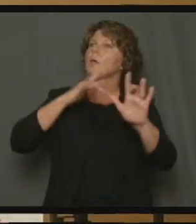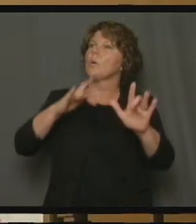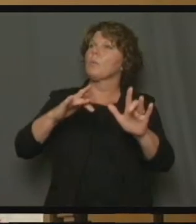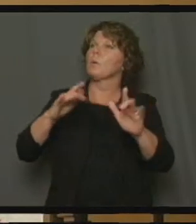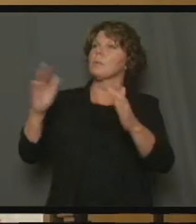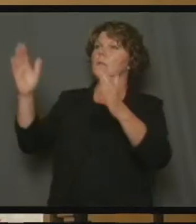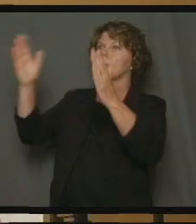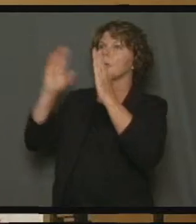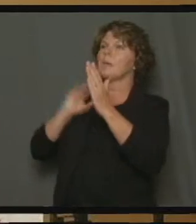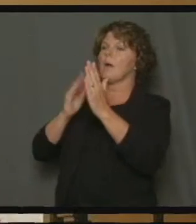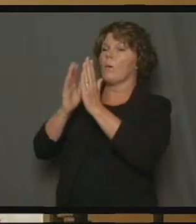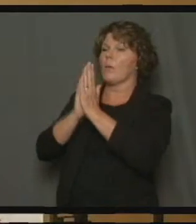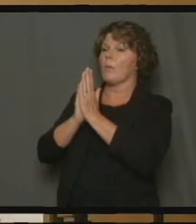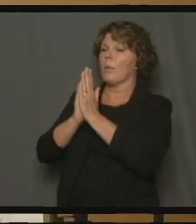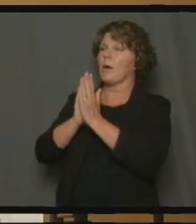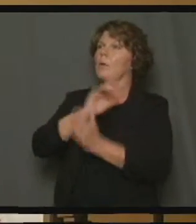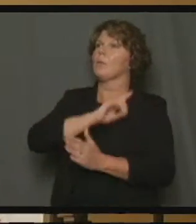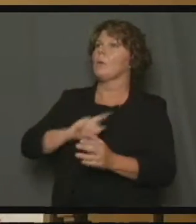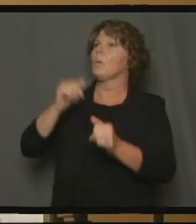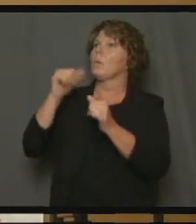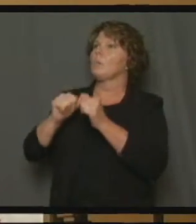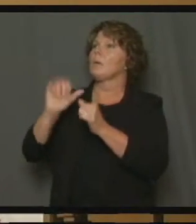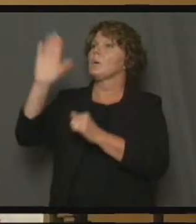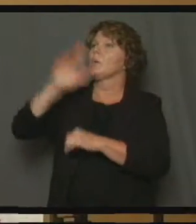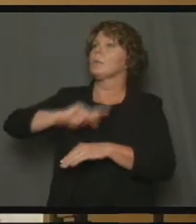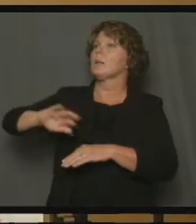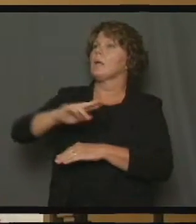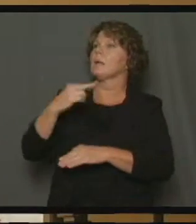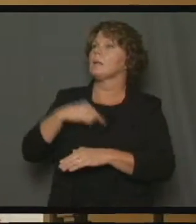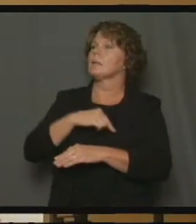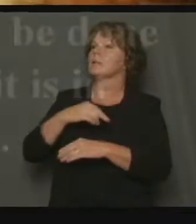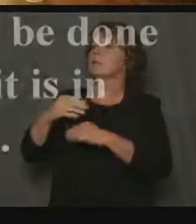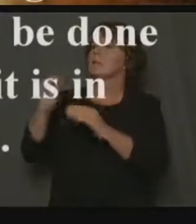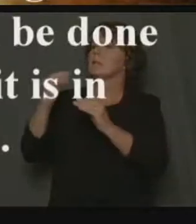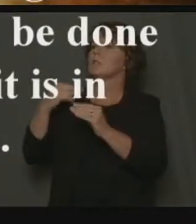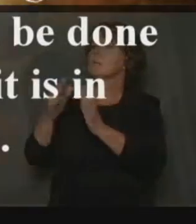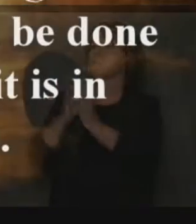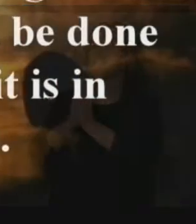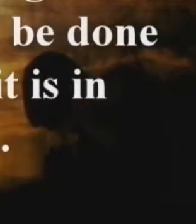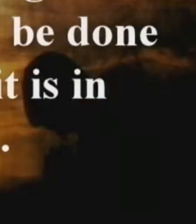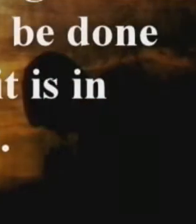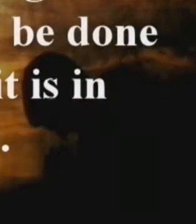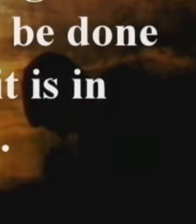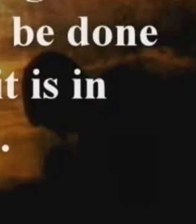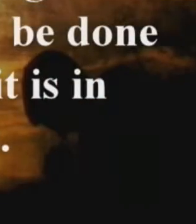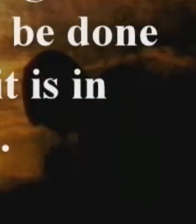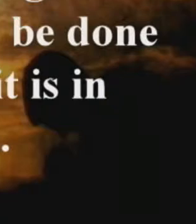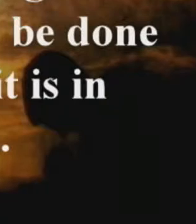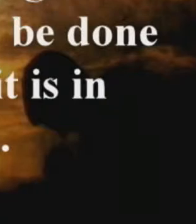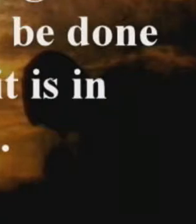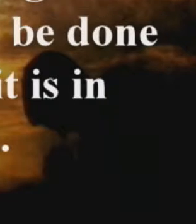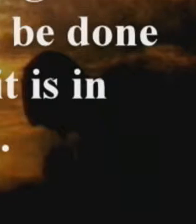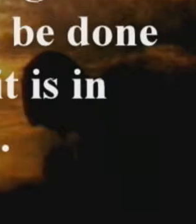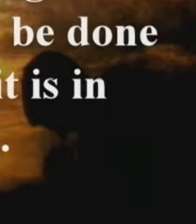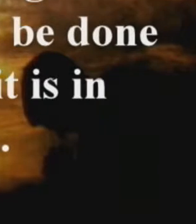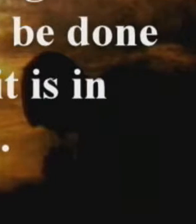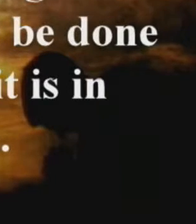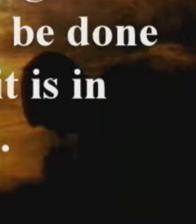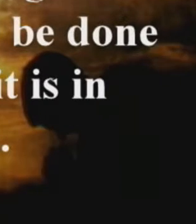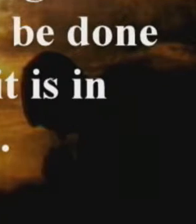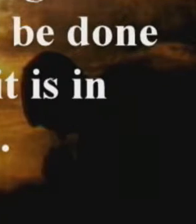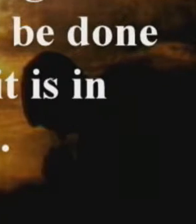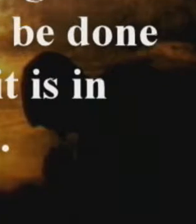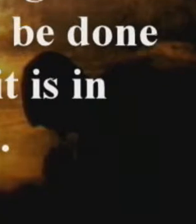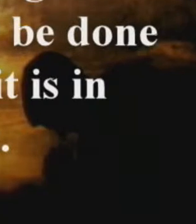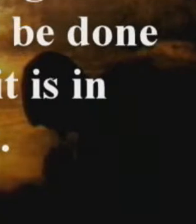our prayer. Lord, remember us in your kingdom and teach us to pray. Our Father, who art in heaven, hallowed be